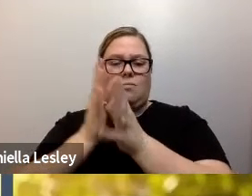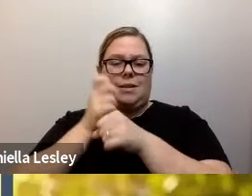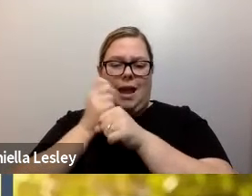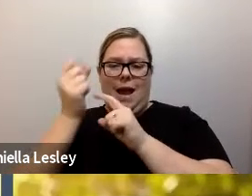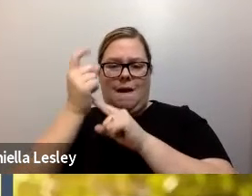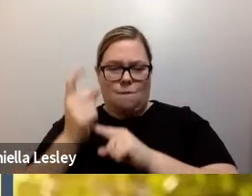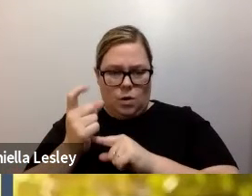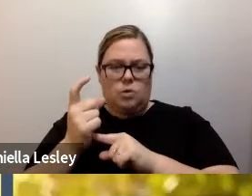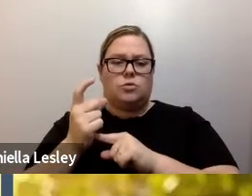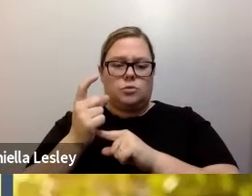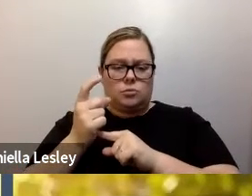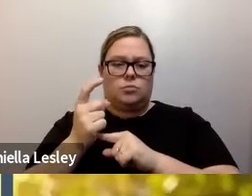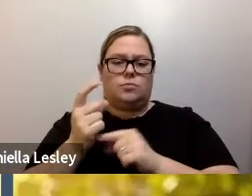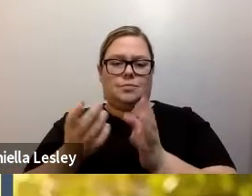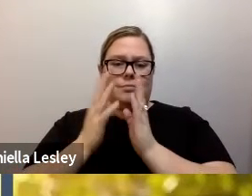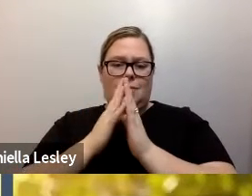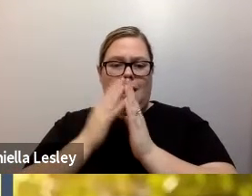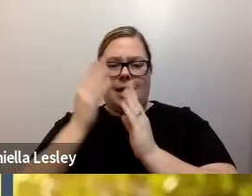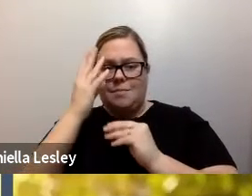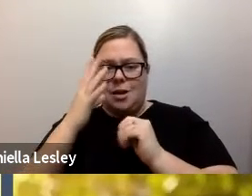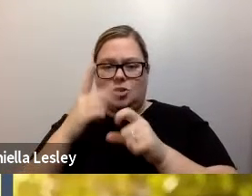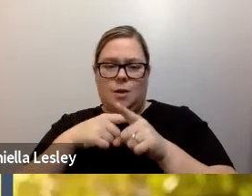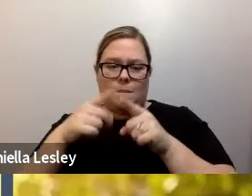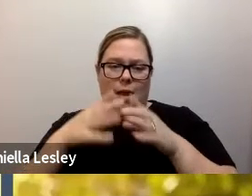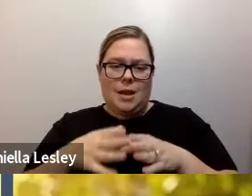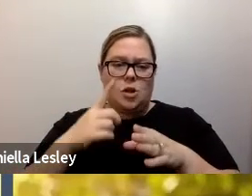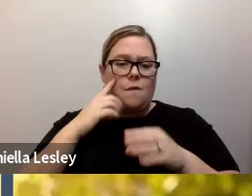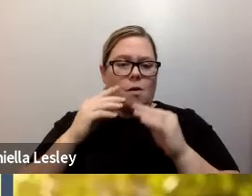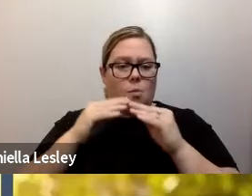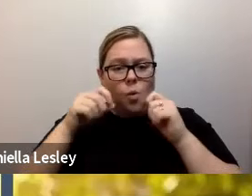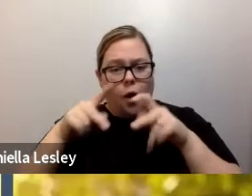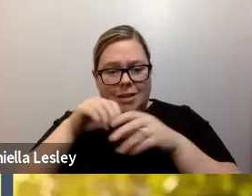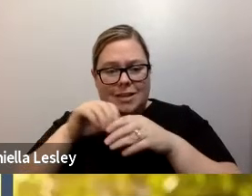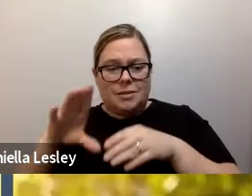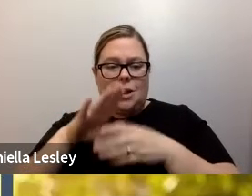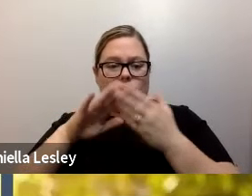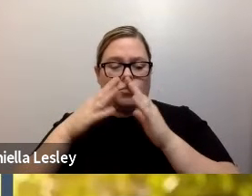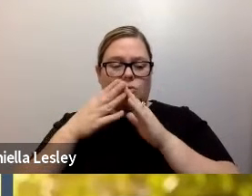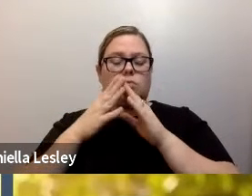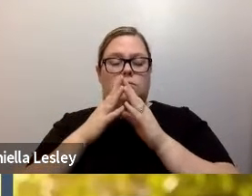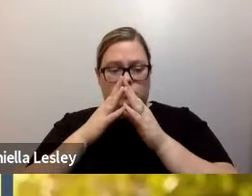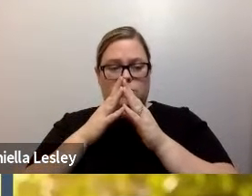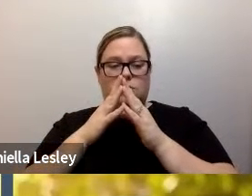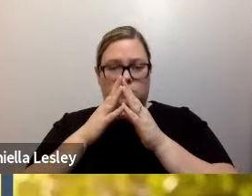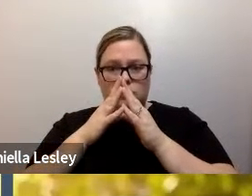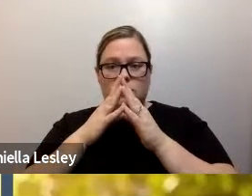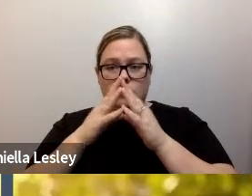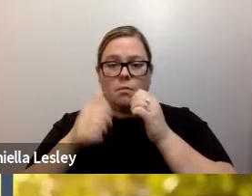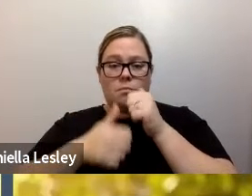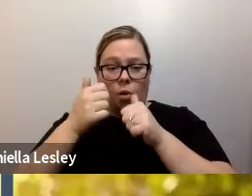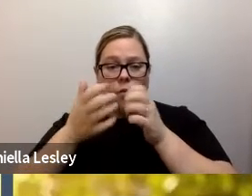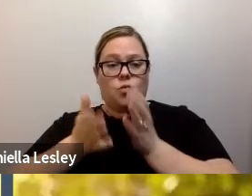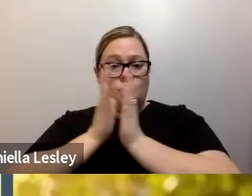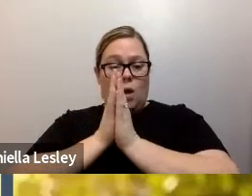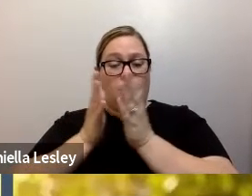it or to ask an information specialist for more opportunities in their community. And the majority of those requests are people